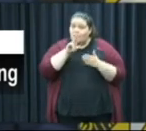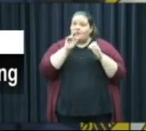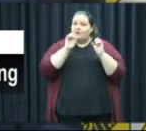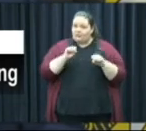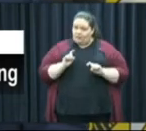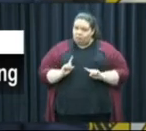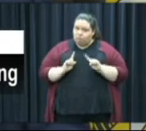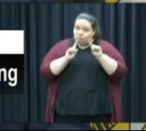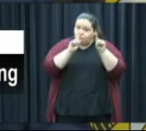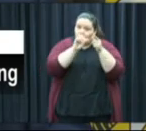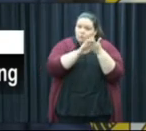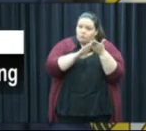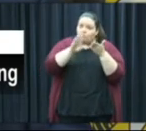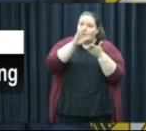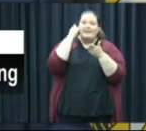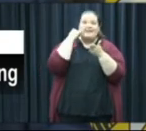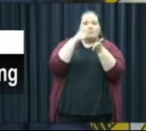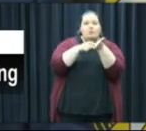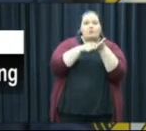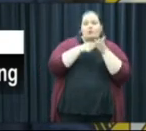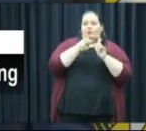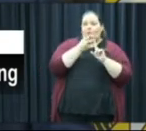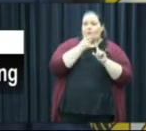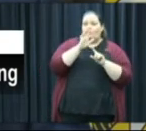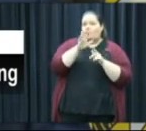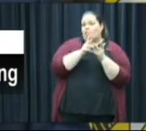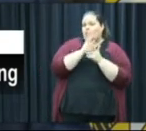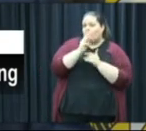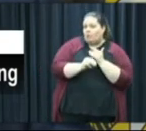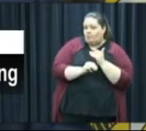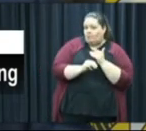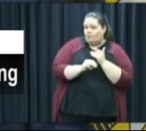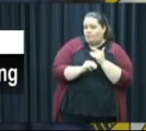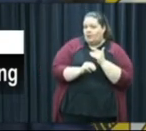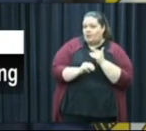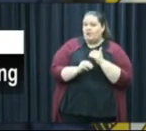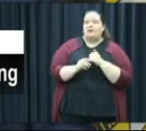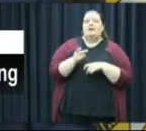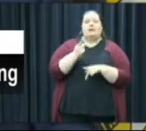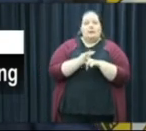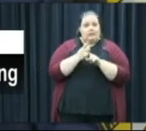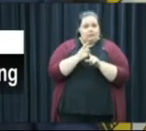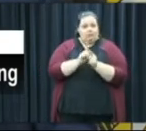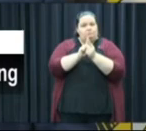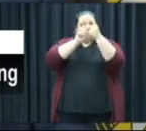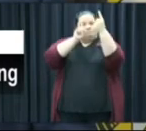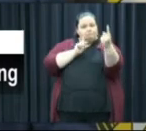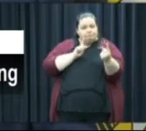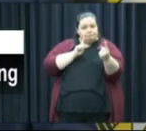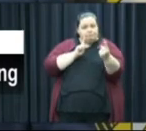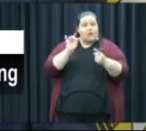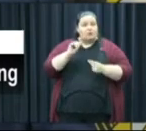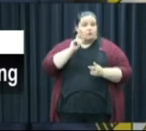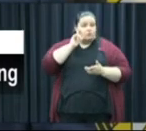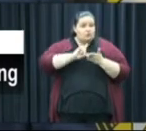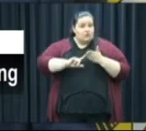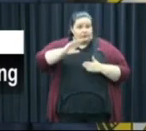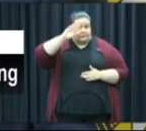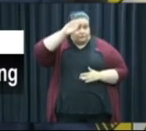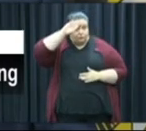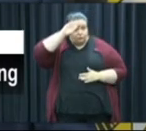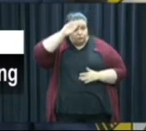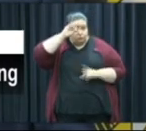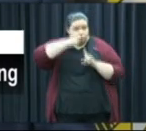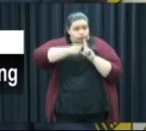go onto campus if their program requires it. Public health measures, including physical distancing and temperature checks, will be taken to